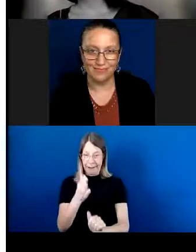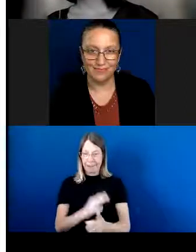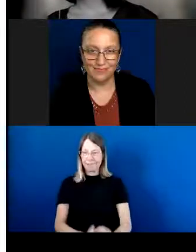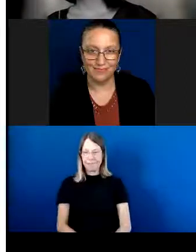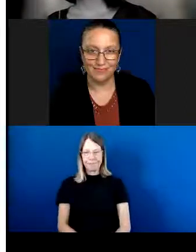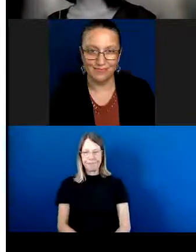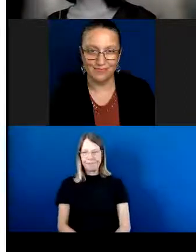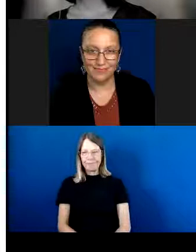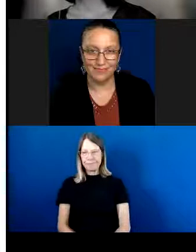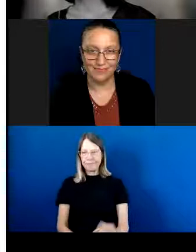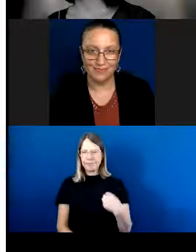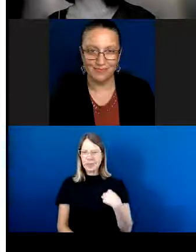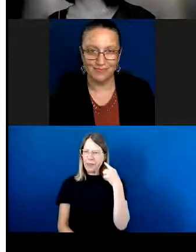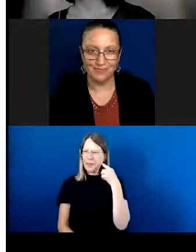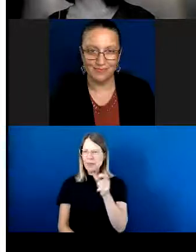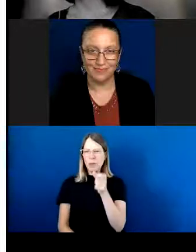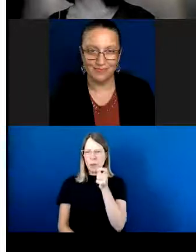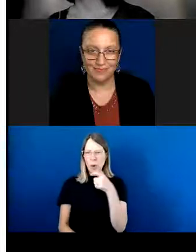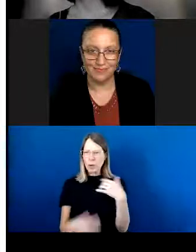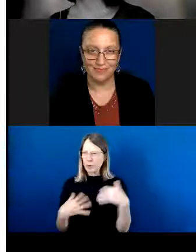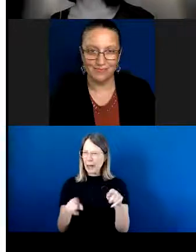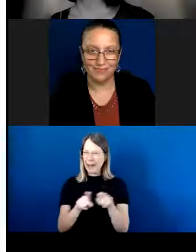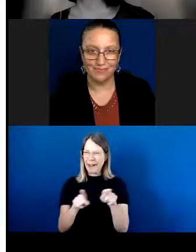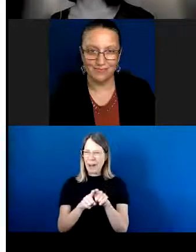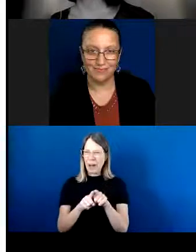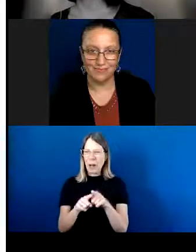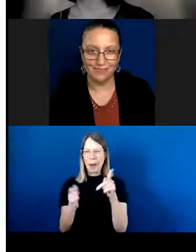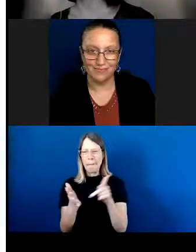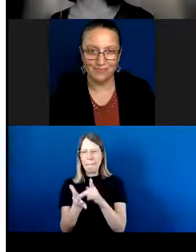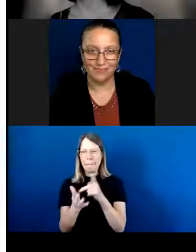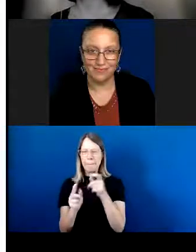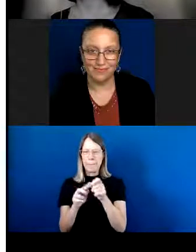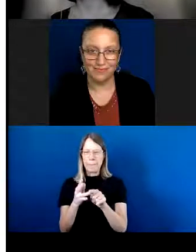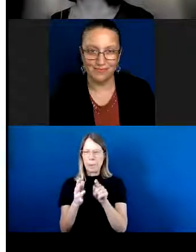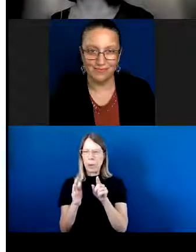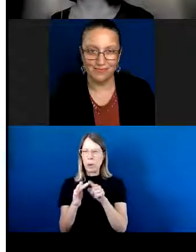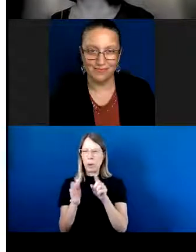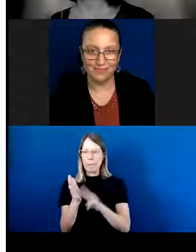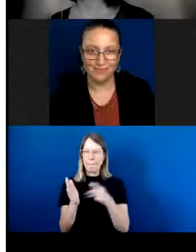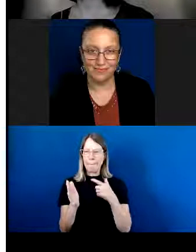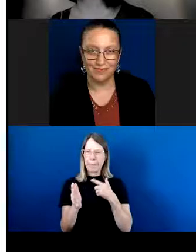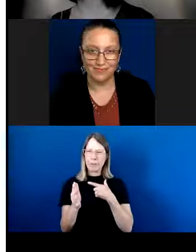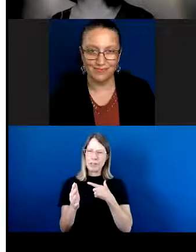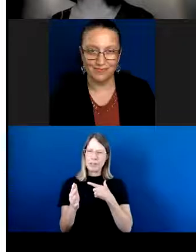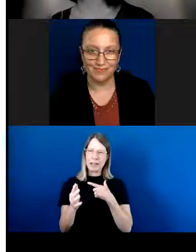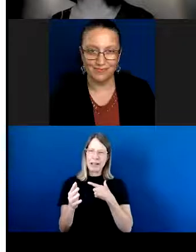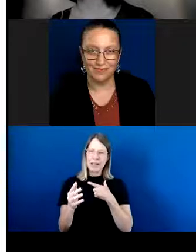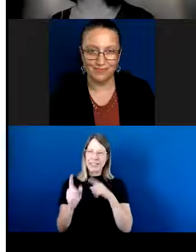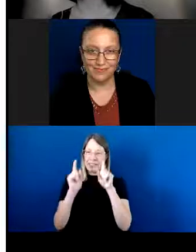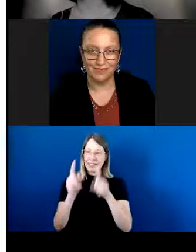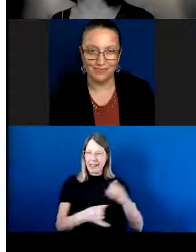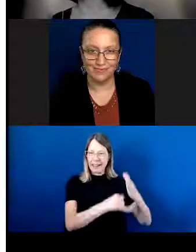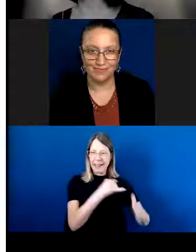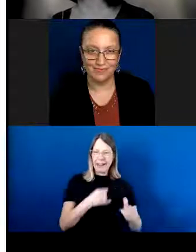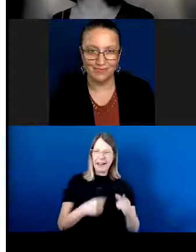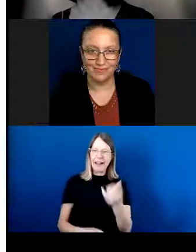I find the text selected for this work so poetic. Physically topped and tailed by the words, a passing instant, it really captures the fleeting,